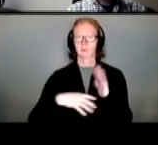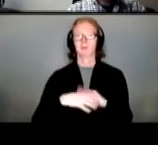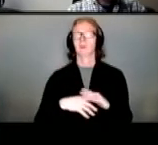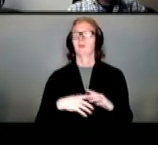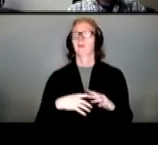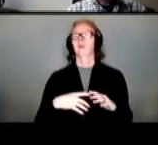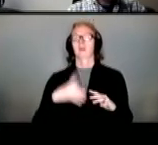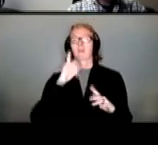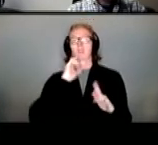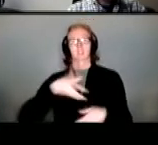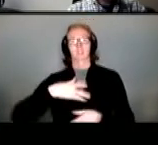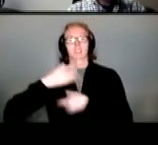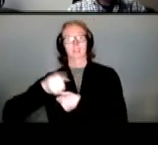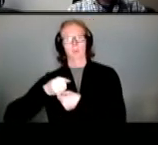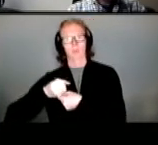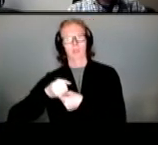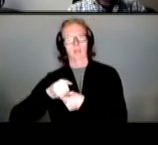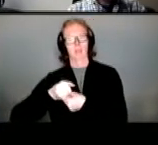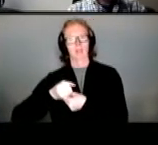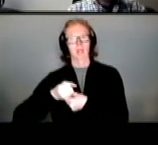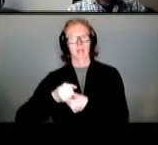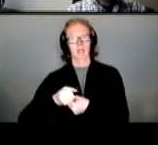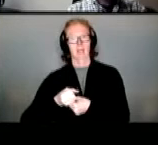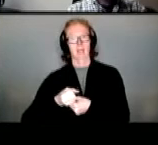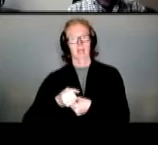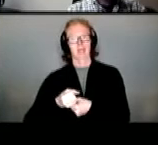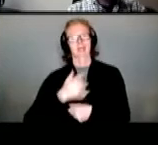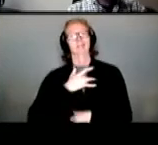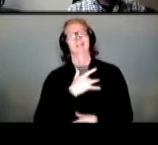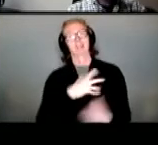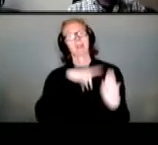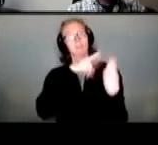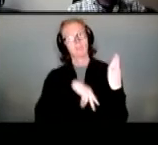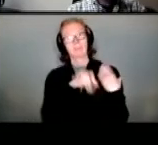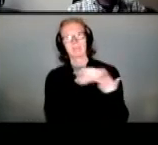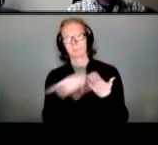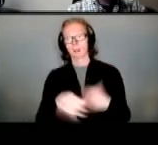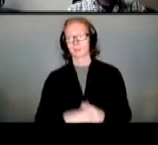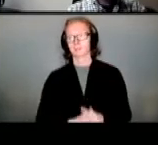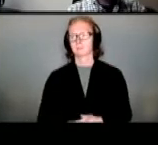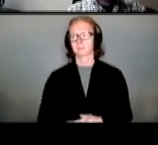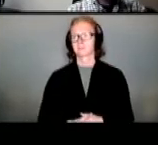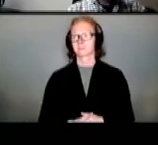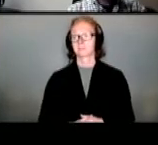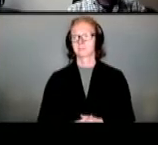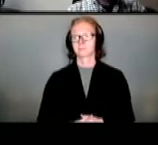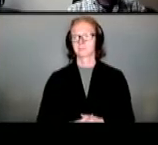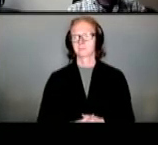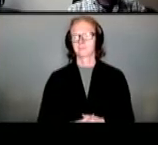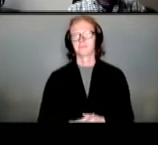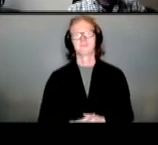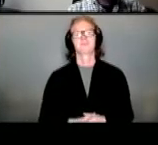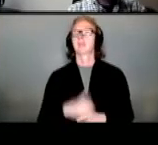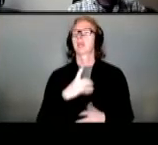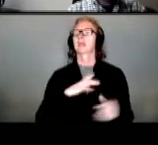executive summary that we can read as well. But yes, I totally agree